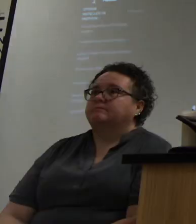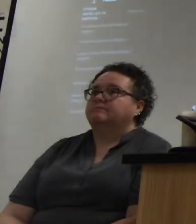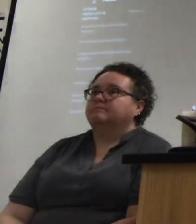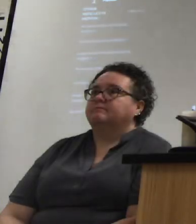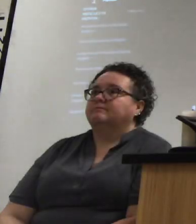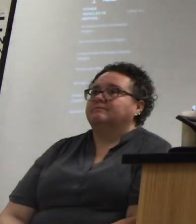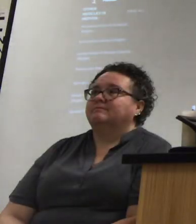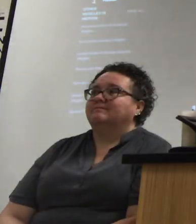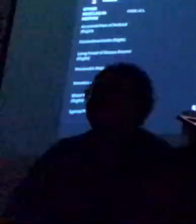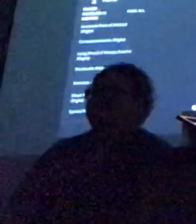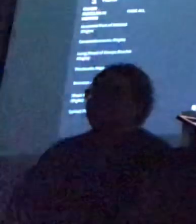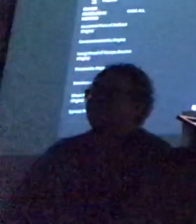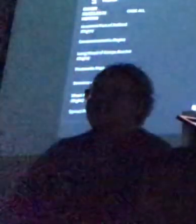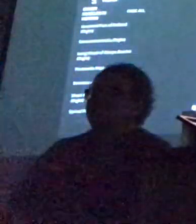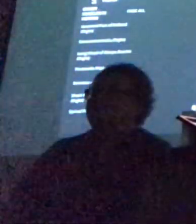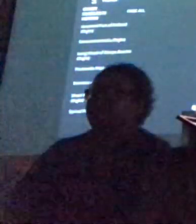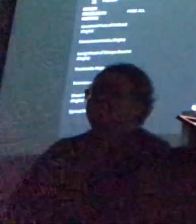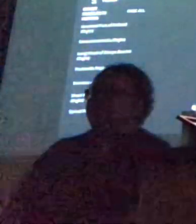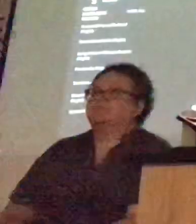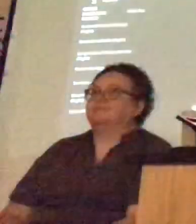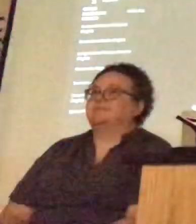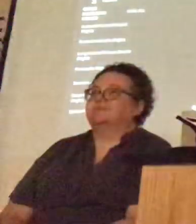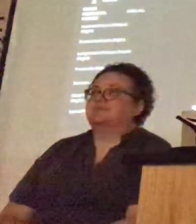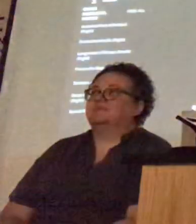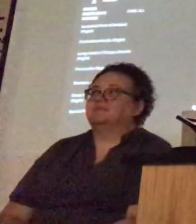Gotta figure out these lights.